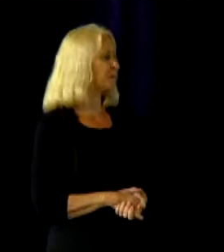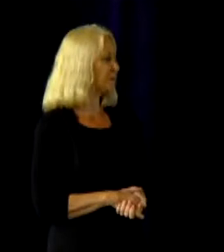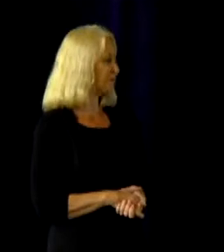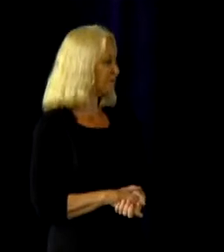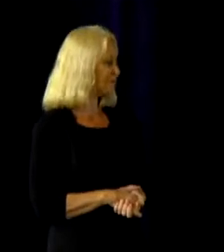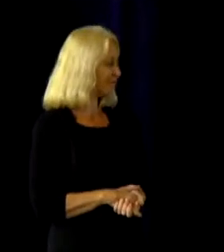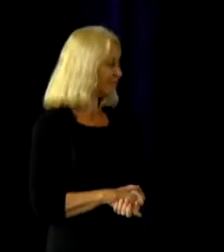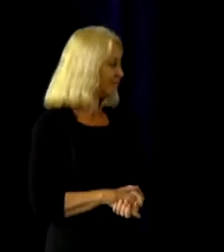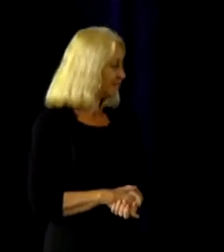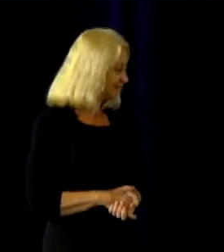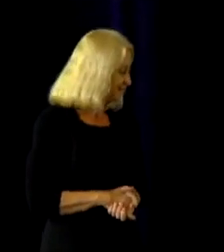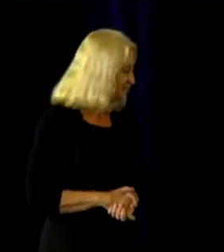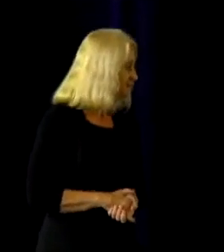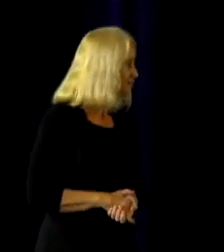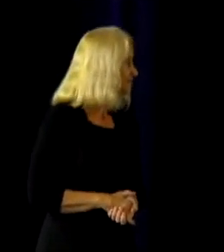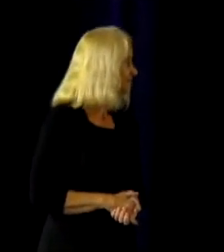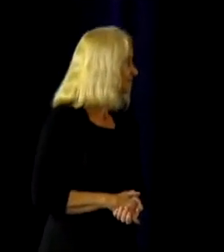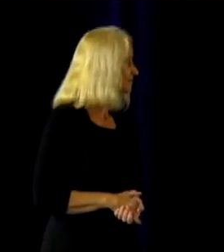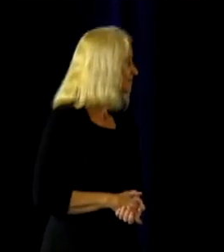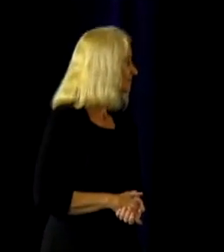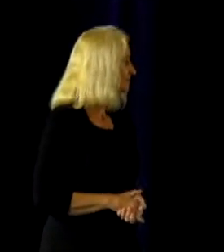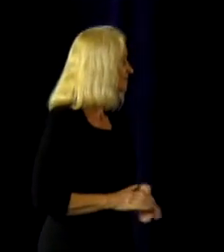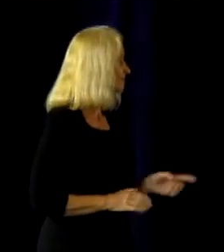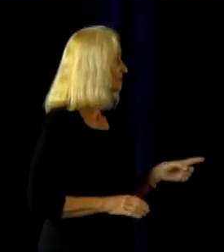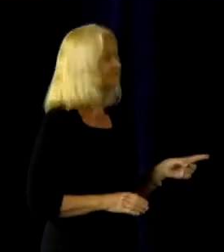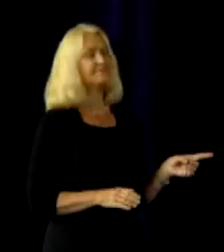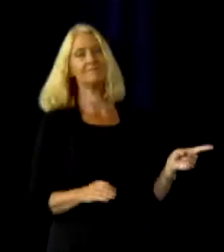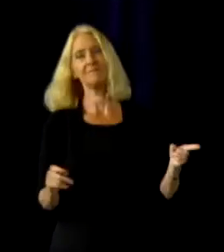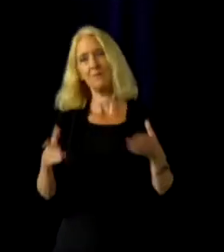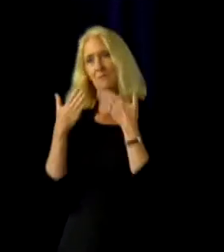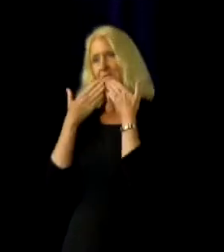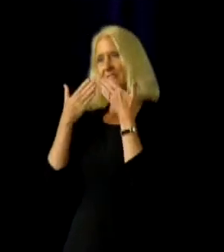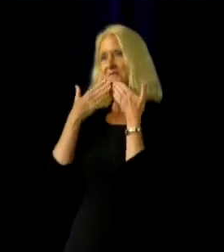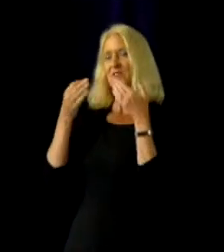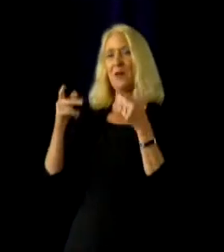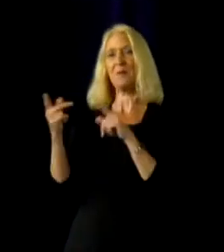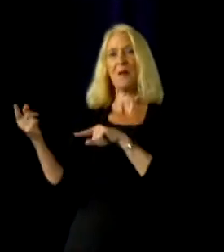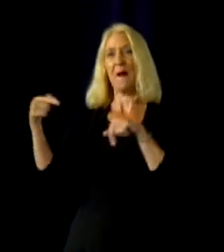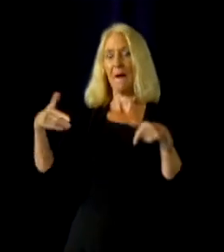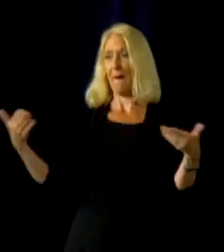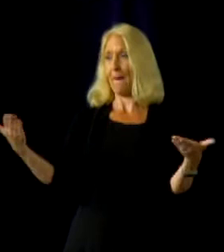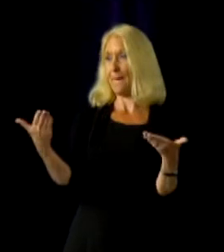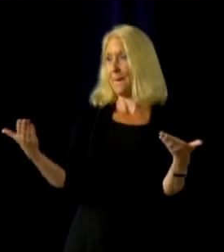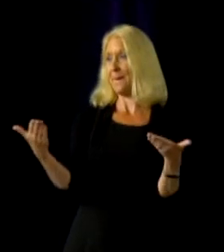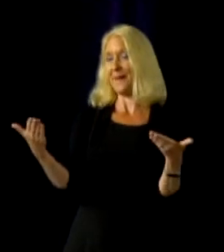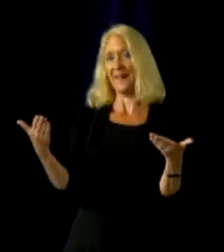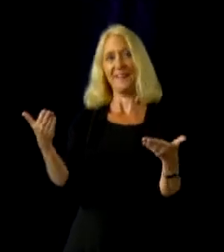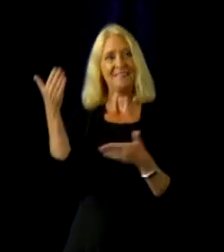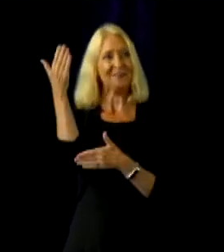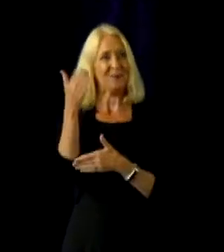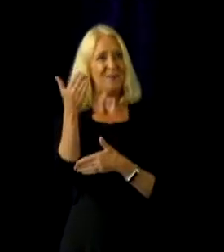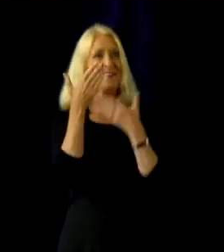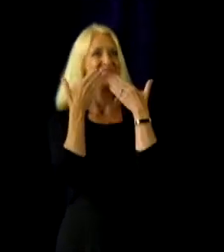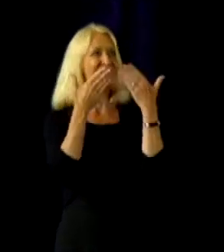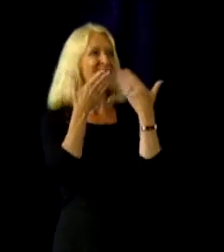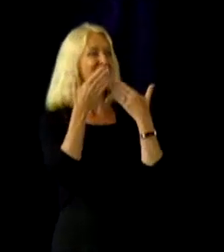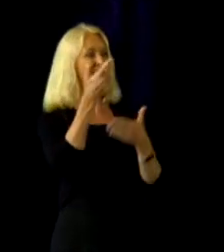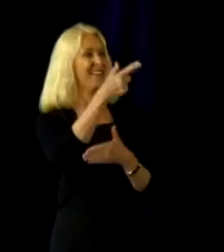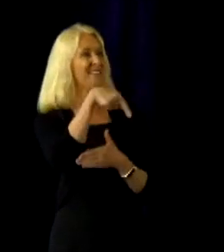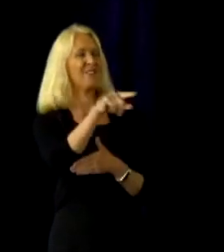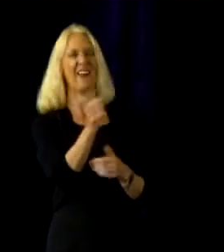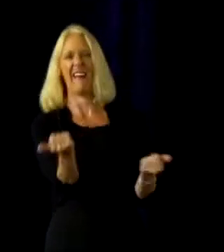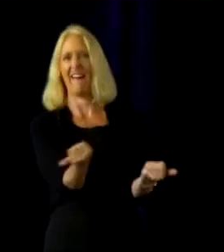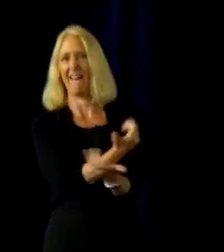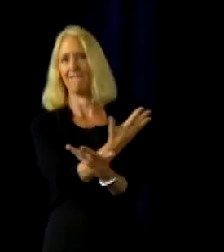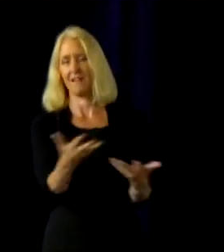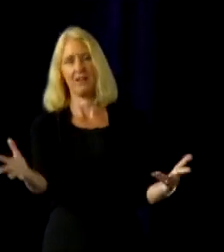So let me just simply say thank you for the opportunity to be here on this panel, and to thank all of you in the room for what you do